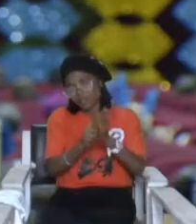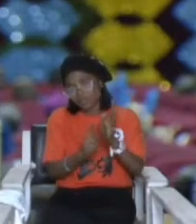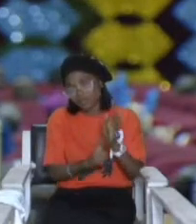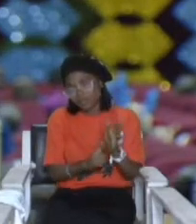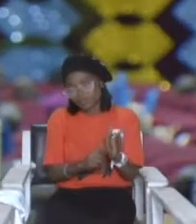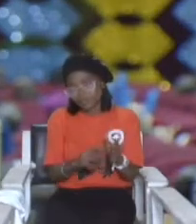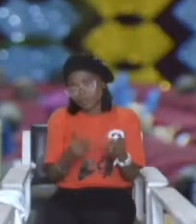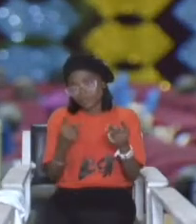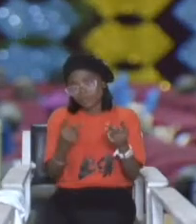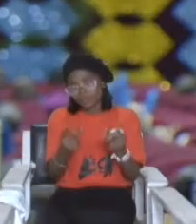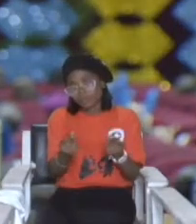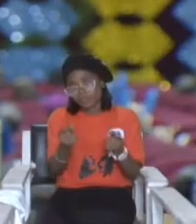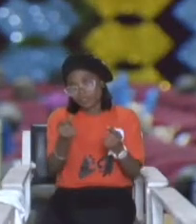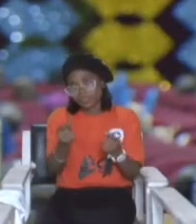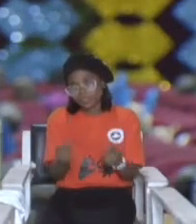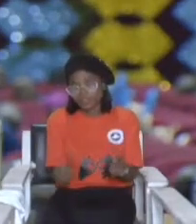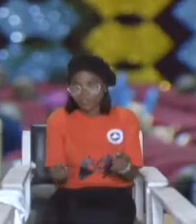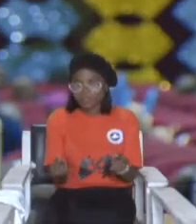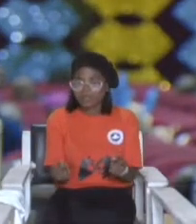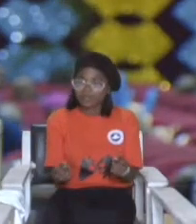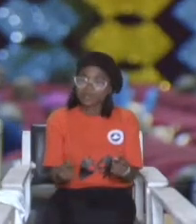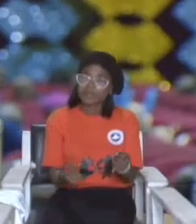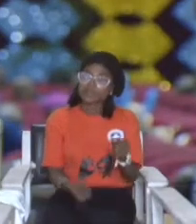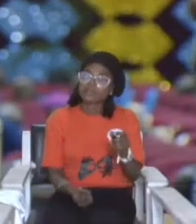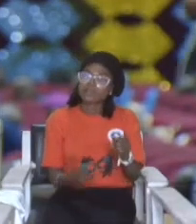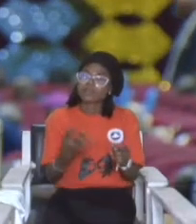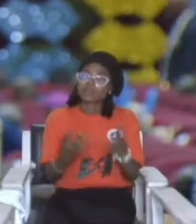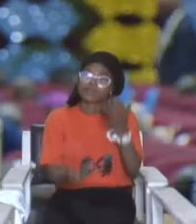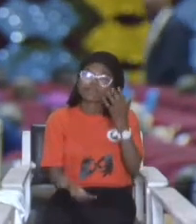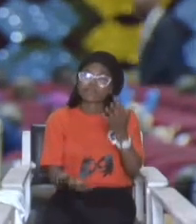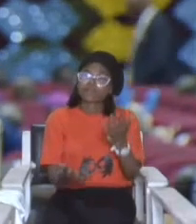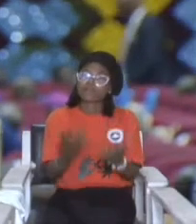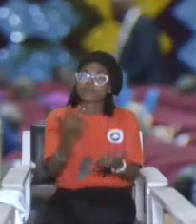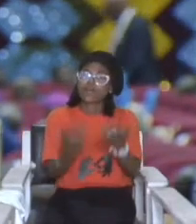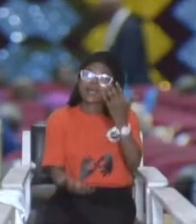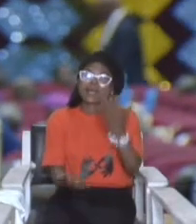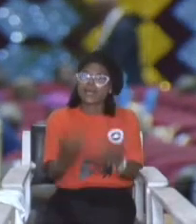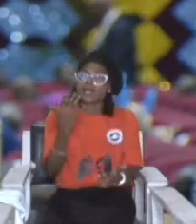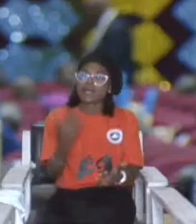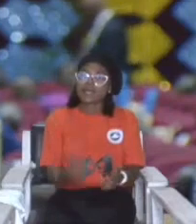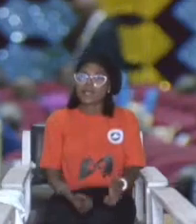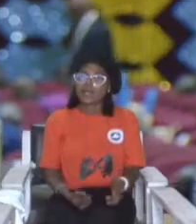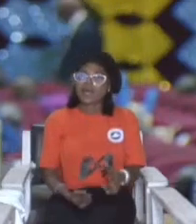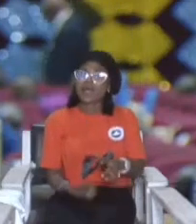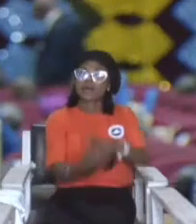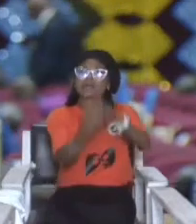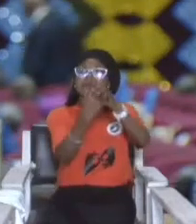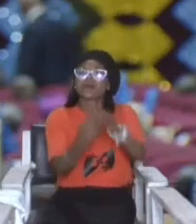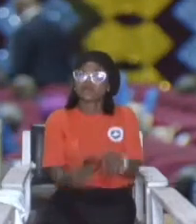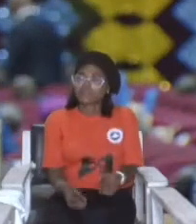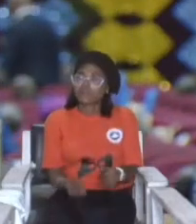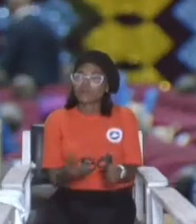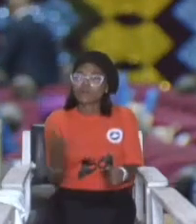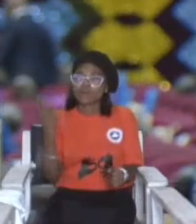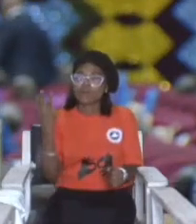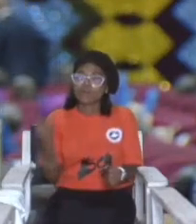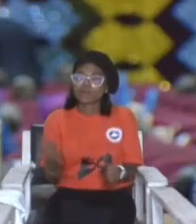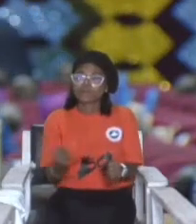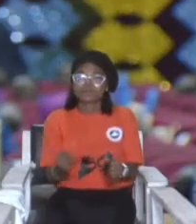all of a sudden there came an appearance of fire burning in the bush and was not